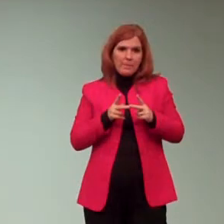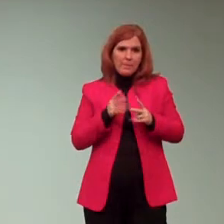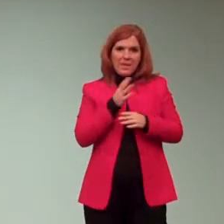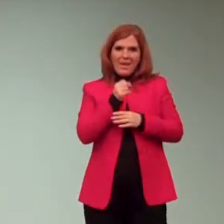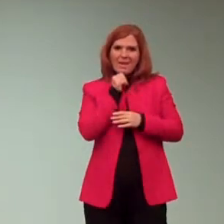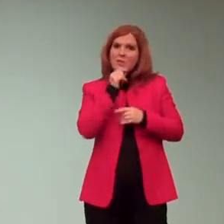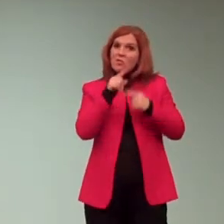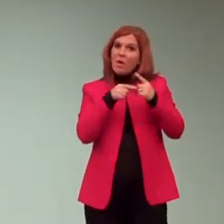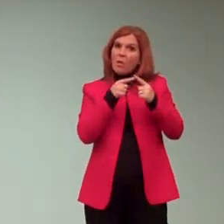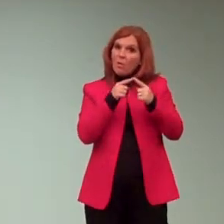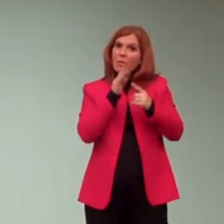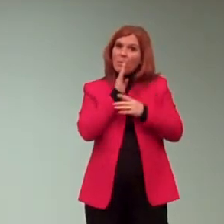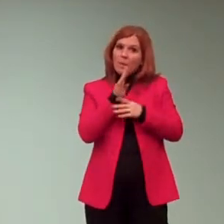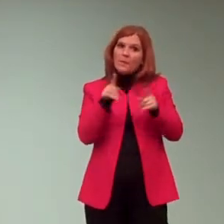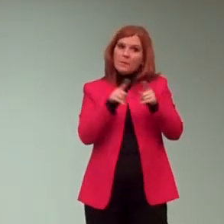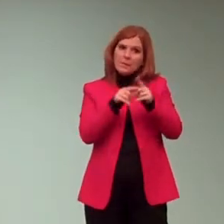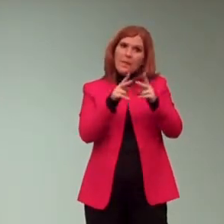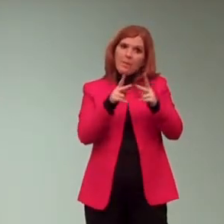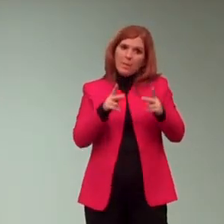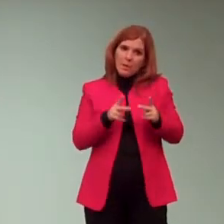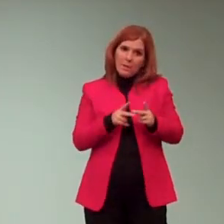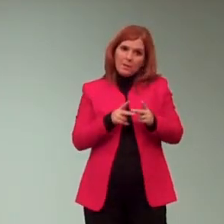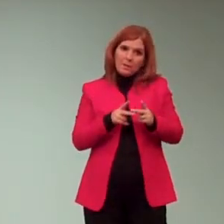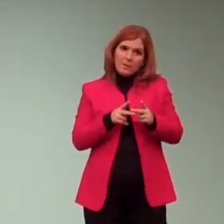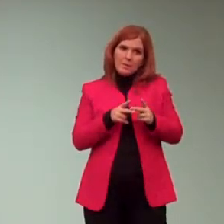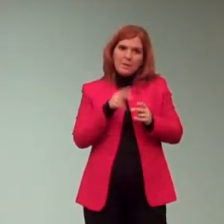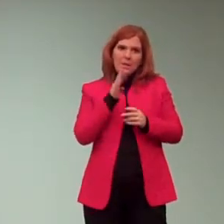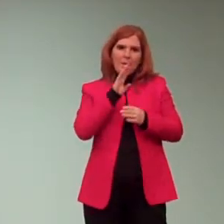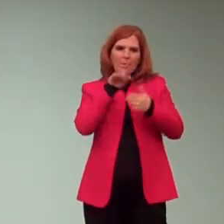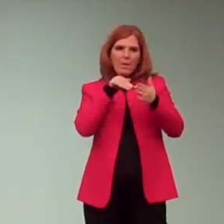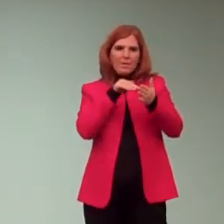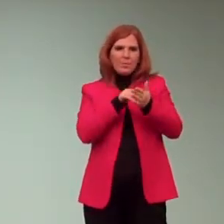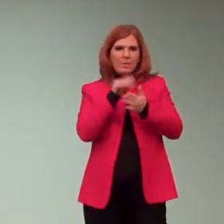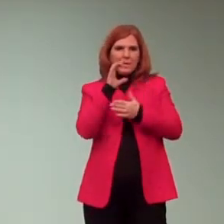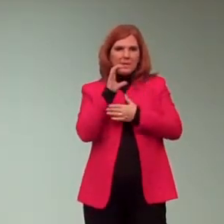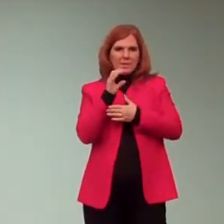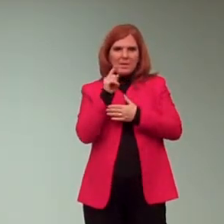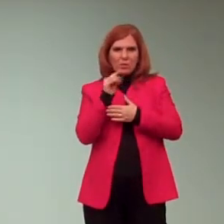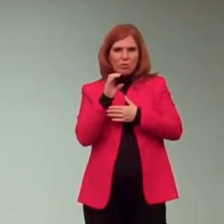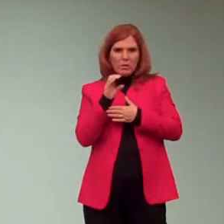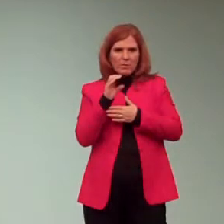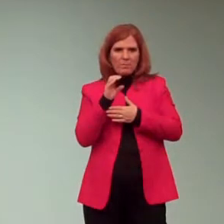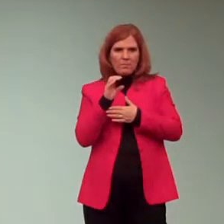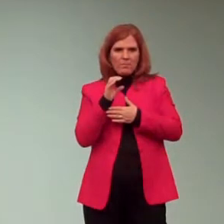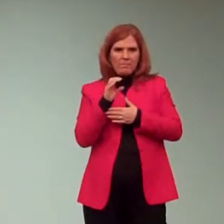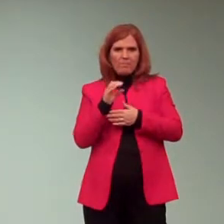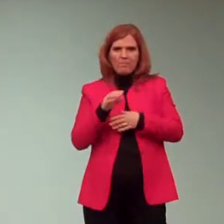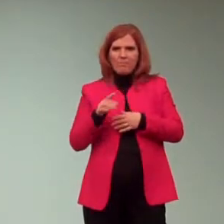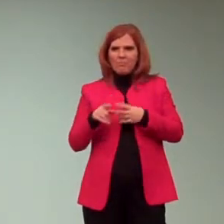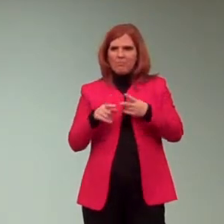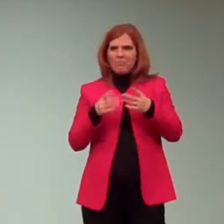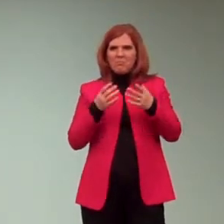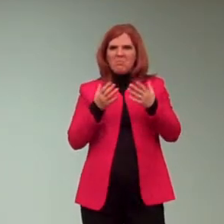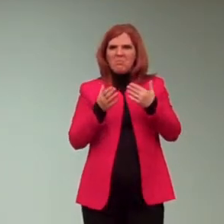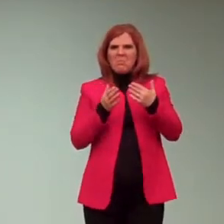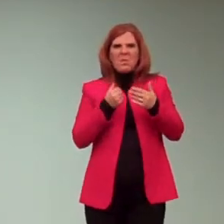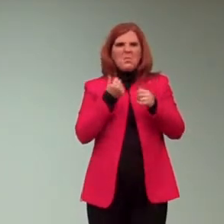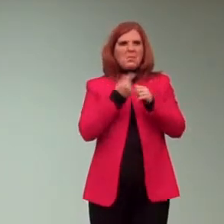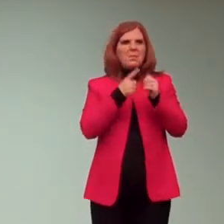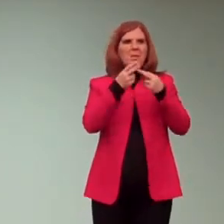And it's not going to be the same place. By the middle of the century, long after almost everybody in this room will